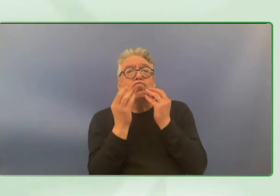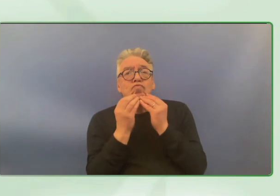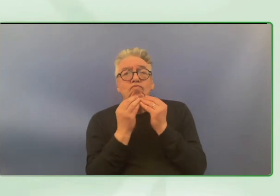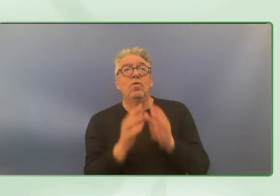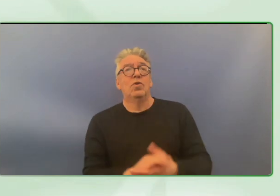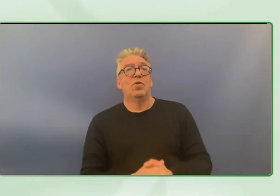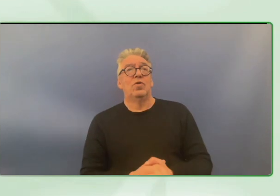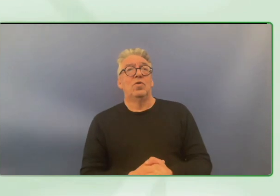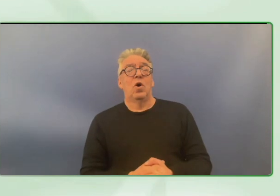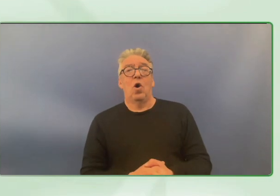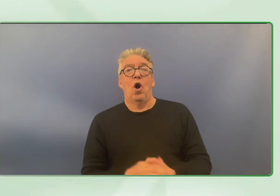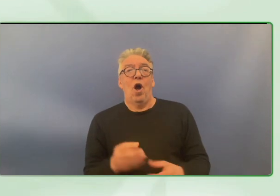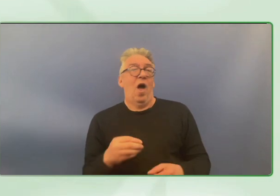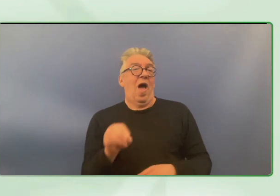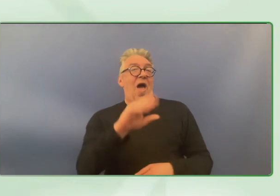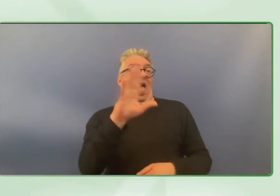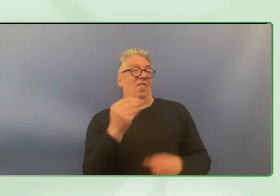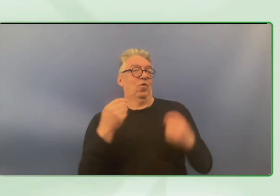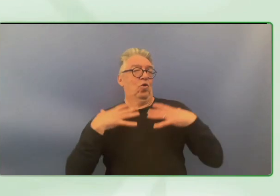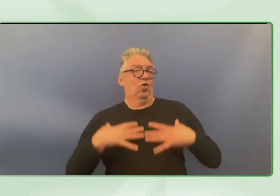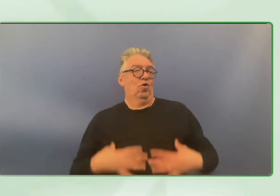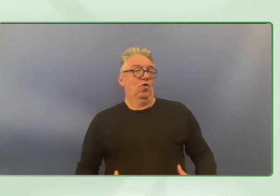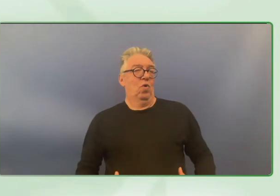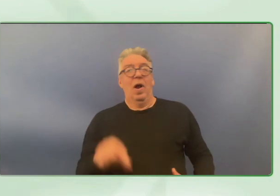all-white African attire with some touch of gold.